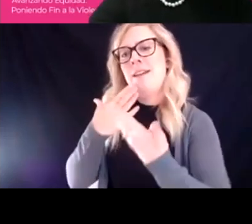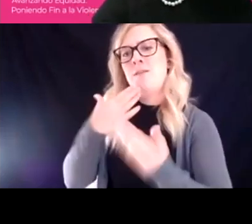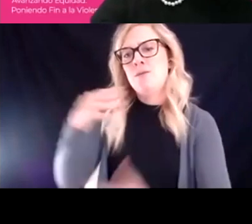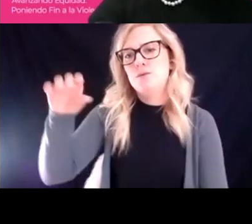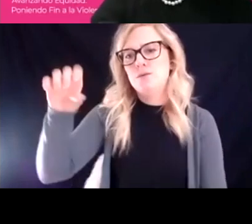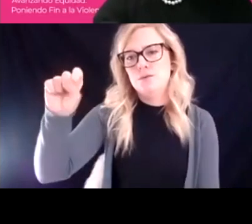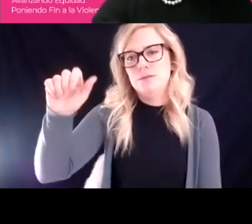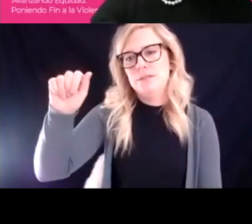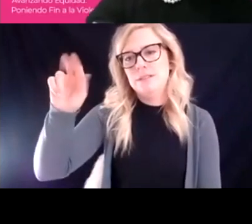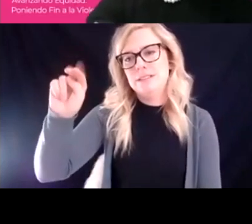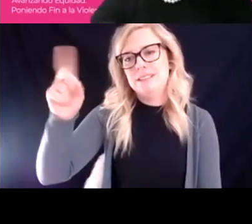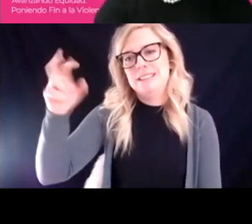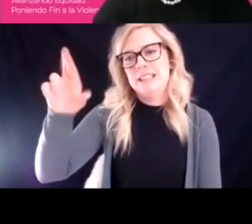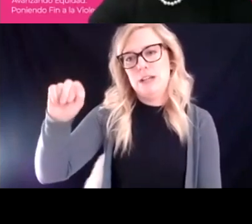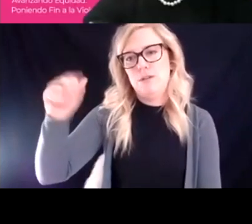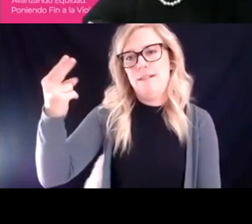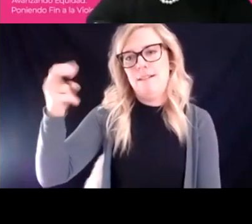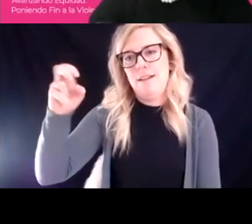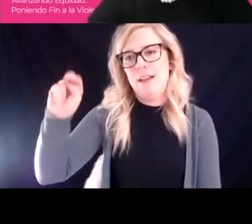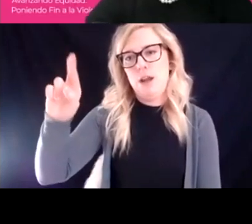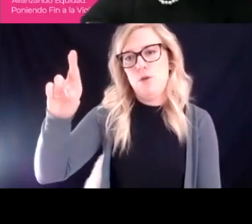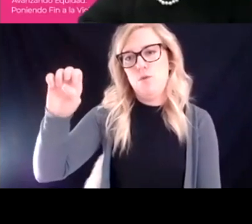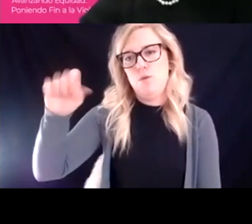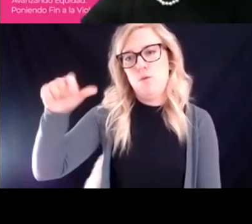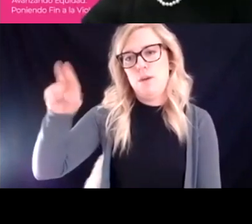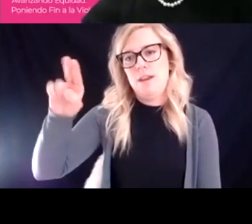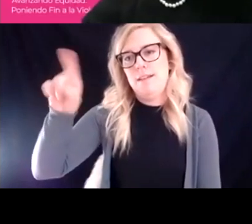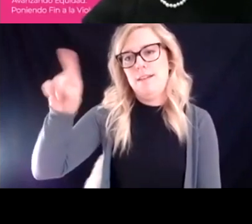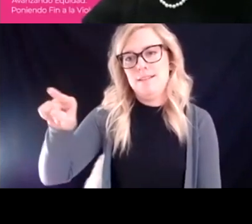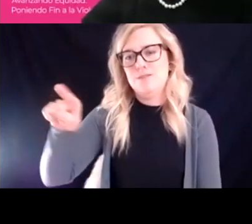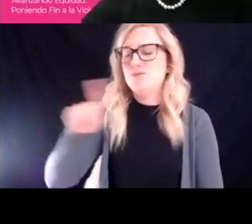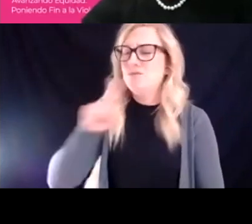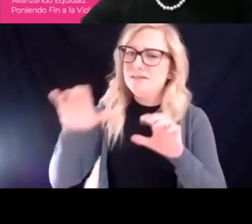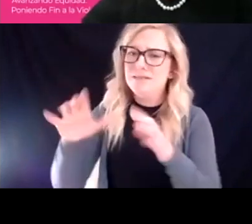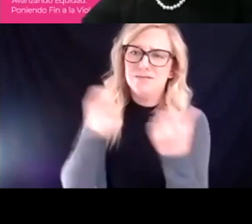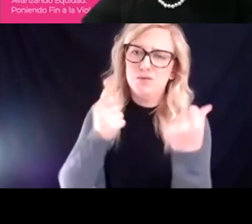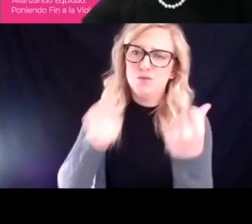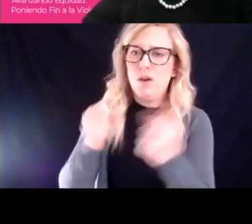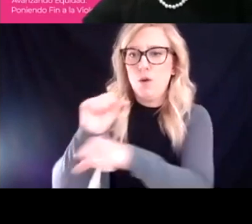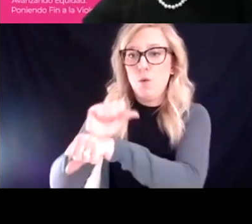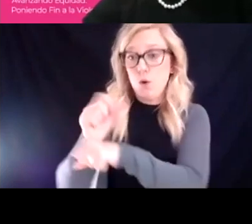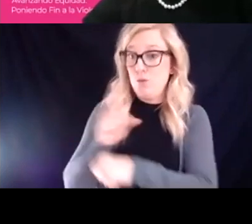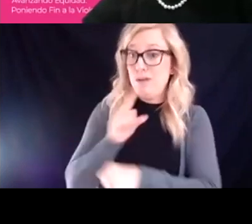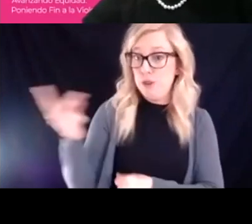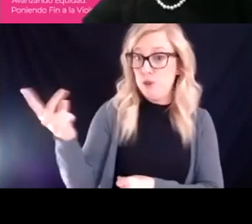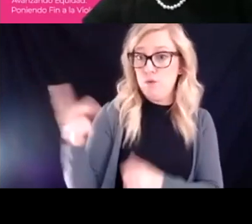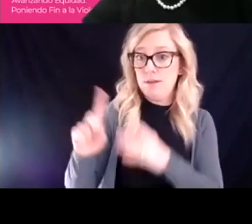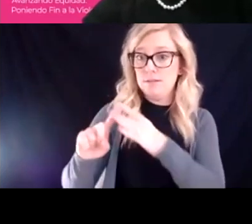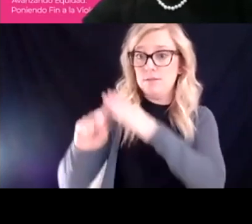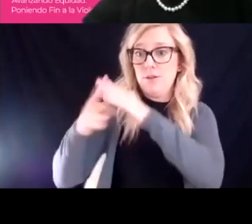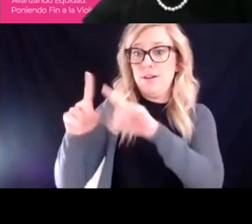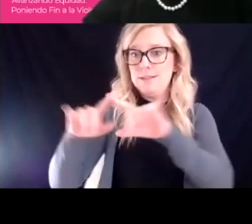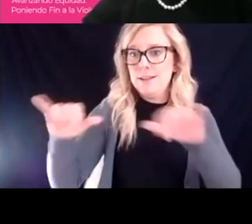She's done extremely strong work. We kind of started at the same time, and I've seen